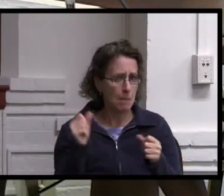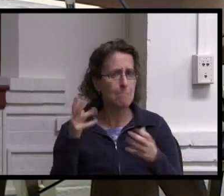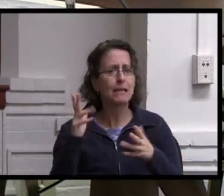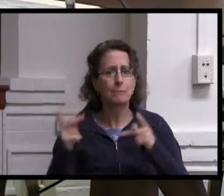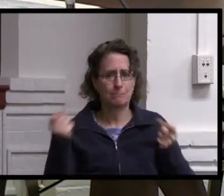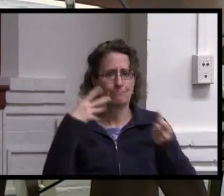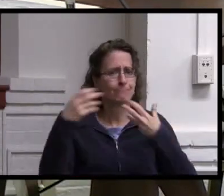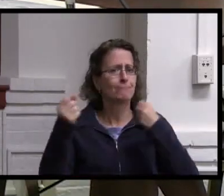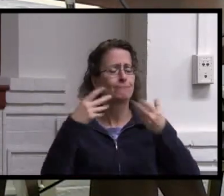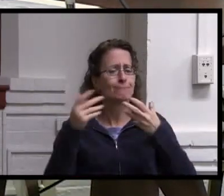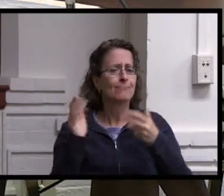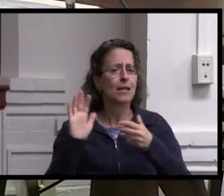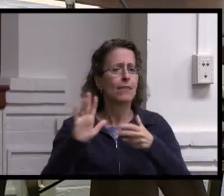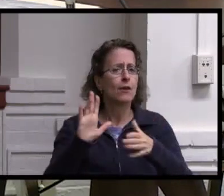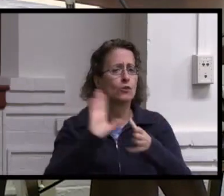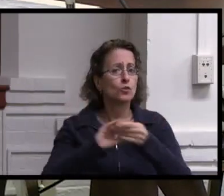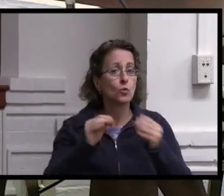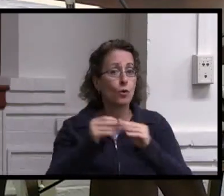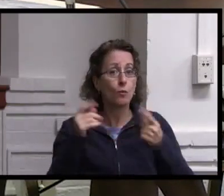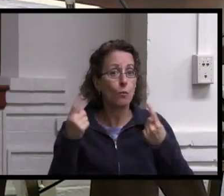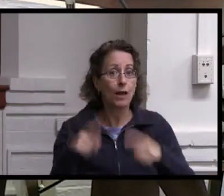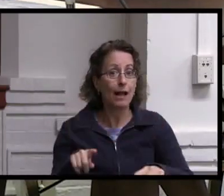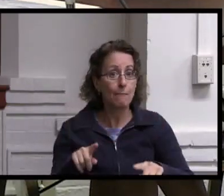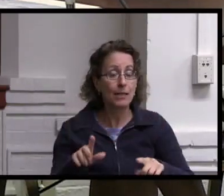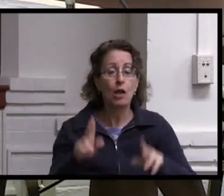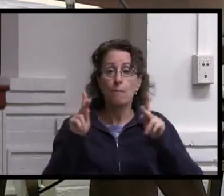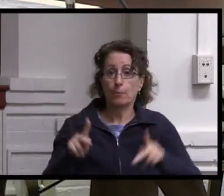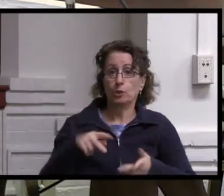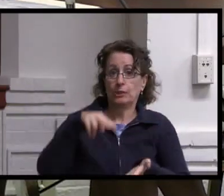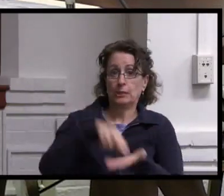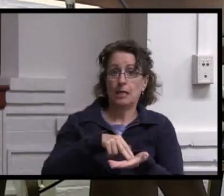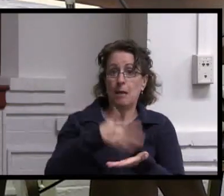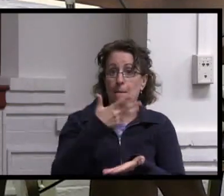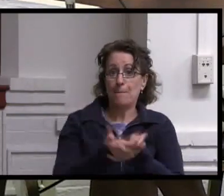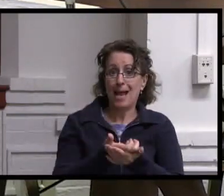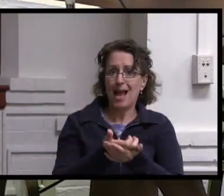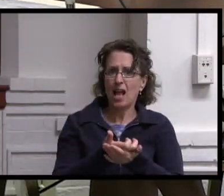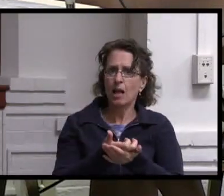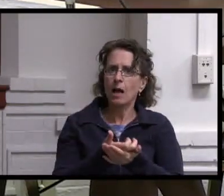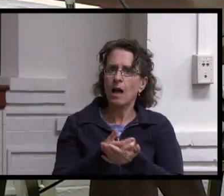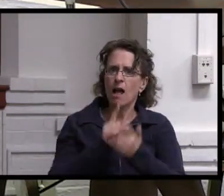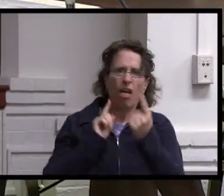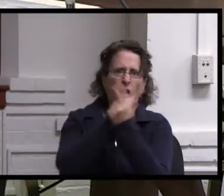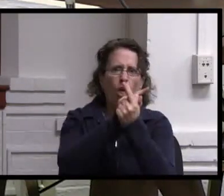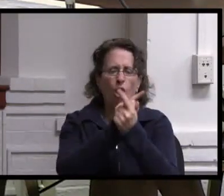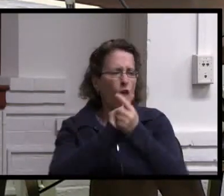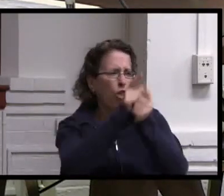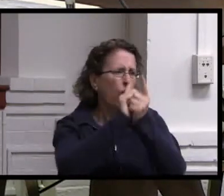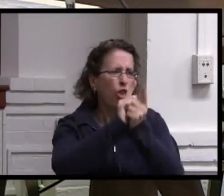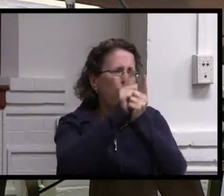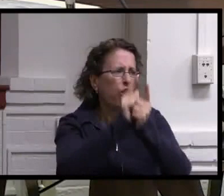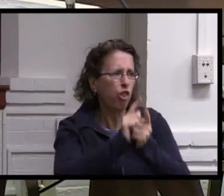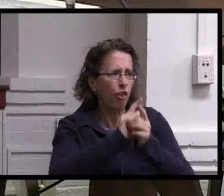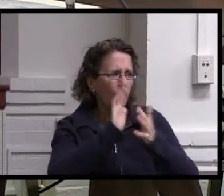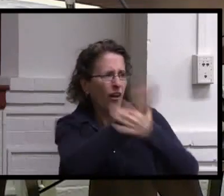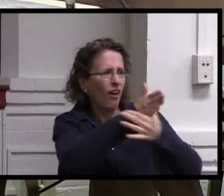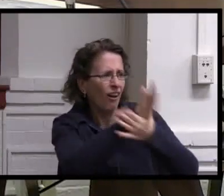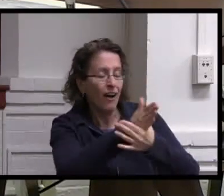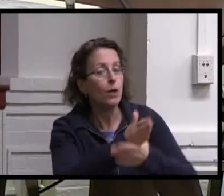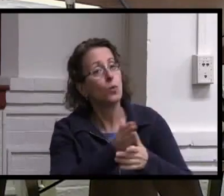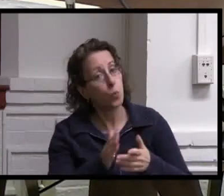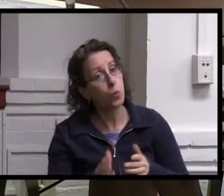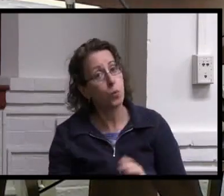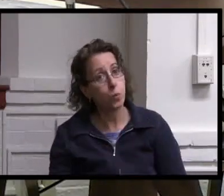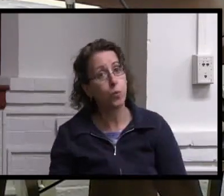people actually being harassed and unsafe as well. So there's a spectrum of viewpoints on